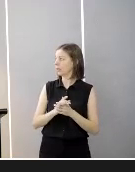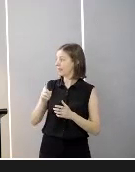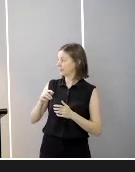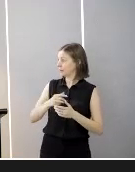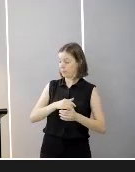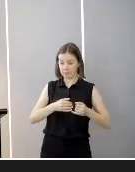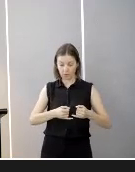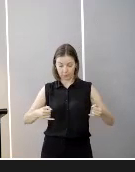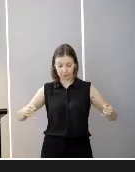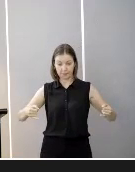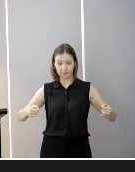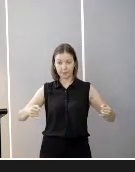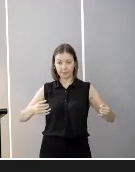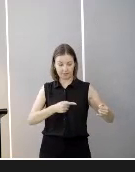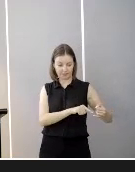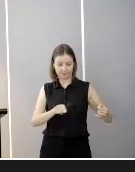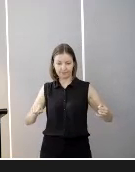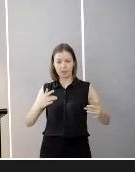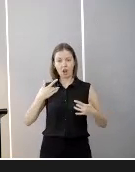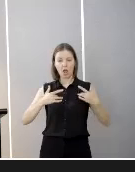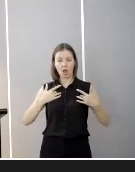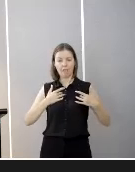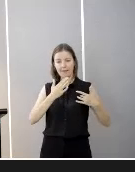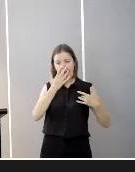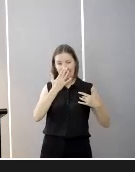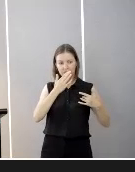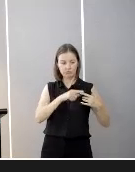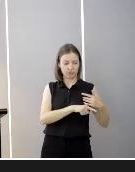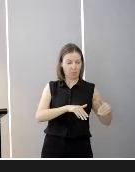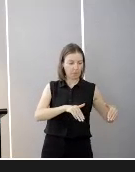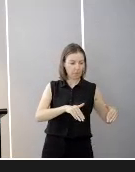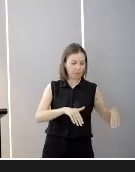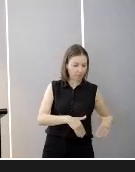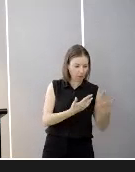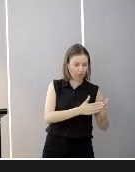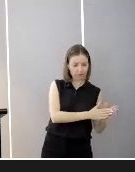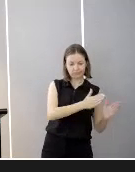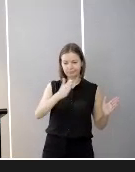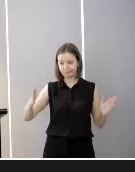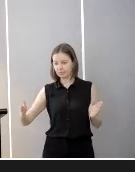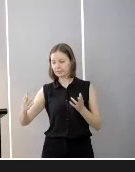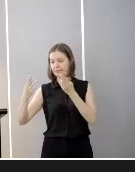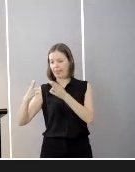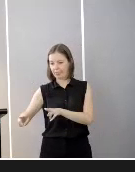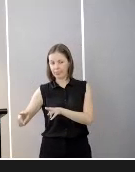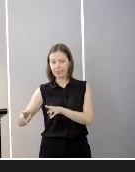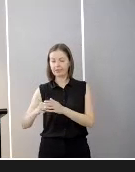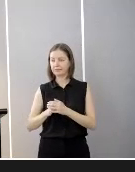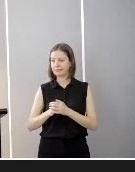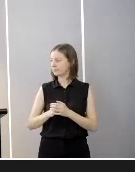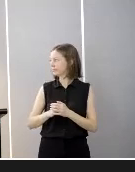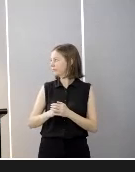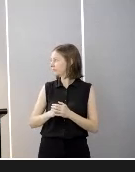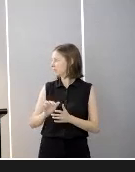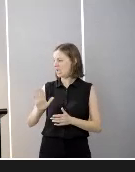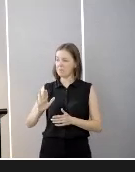bottom the lifespan, so going from conception to birth and all the way to death, which looks like it's around 80